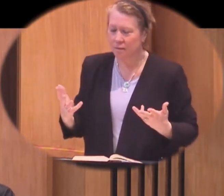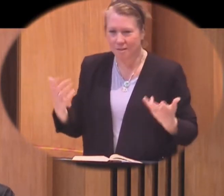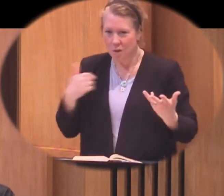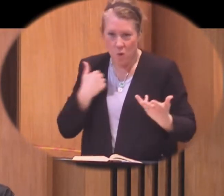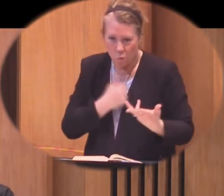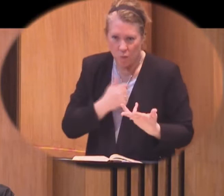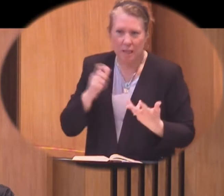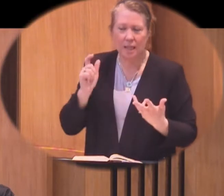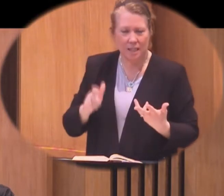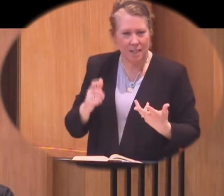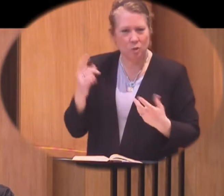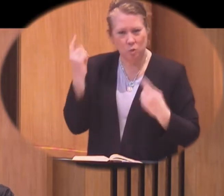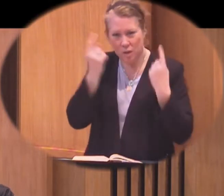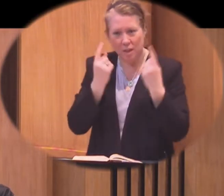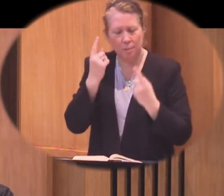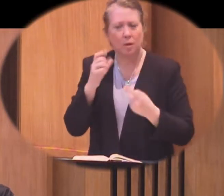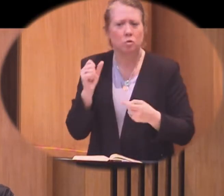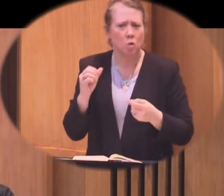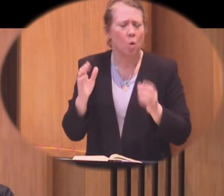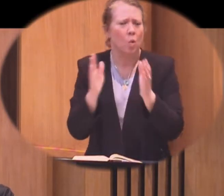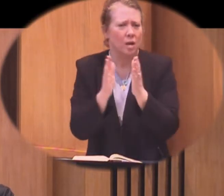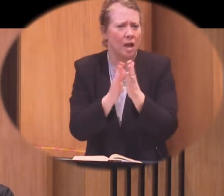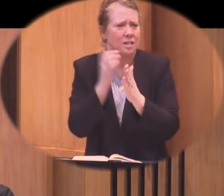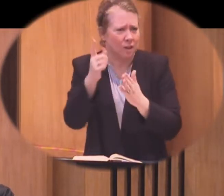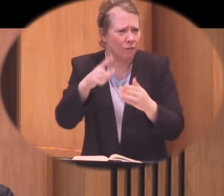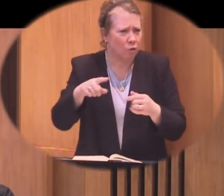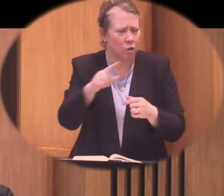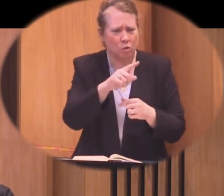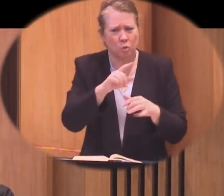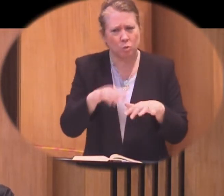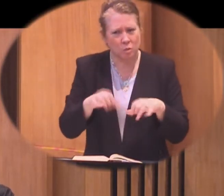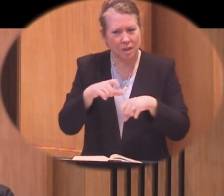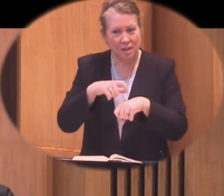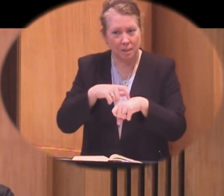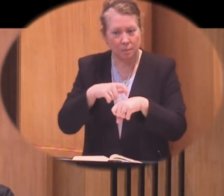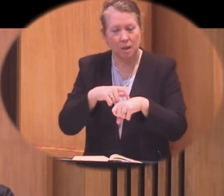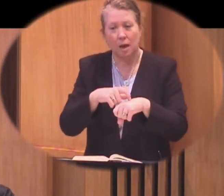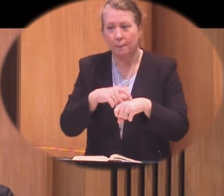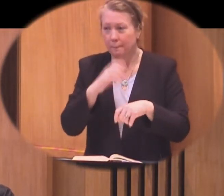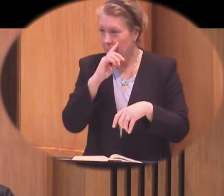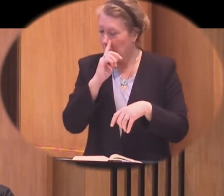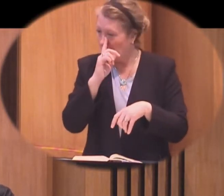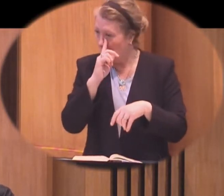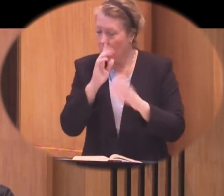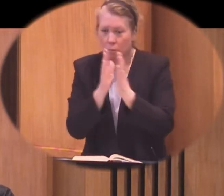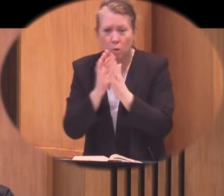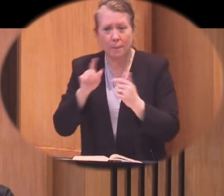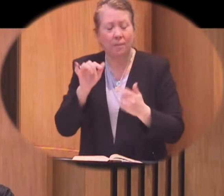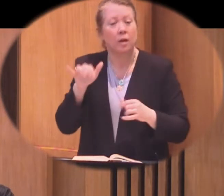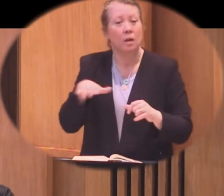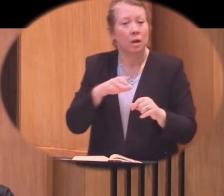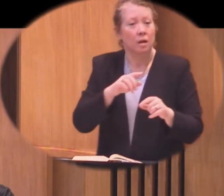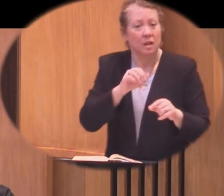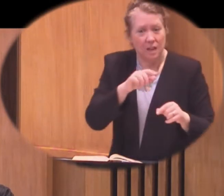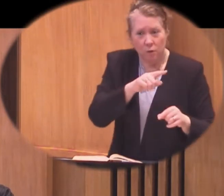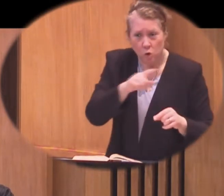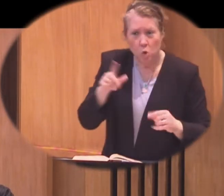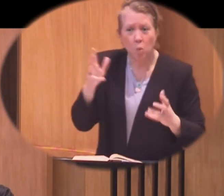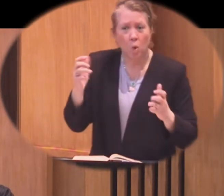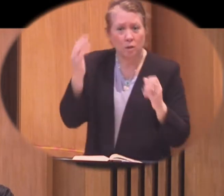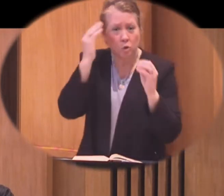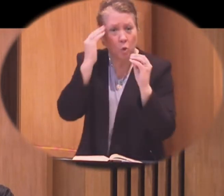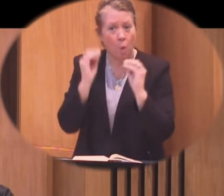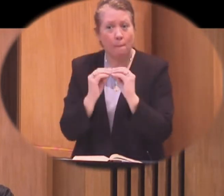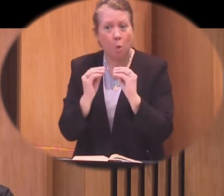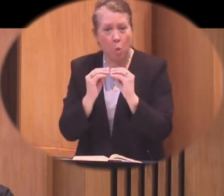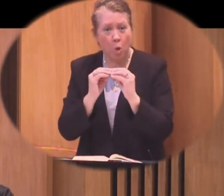you are so inclined to learn about alternate legislation that will enable the dreamers to remain